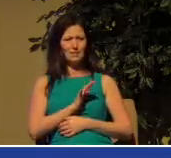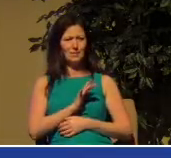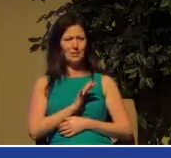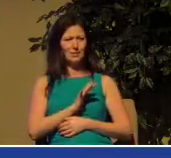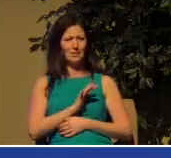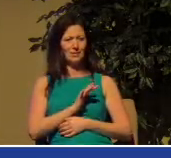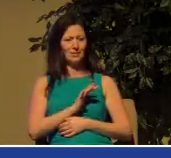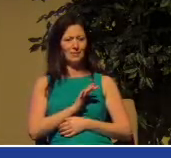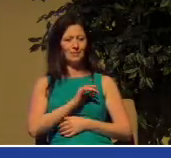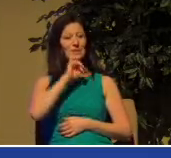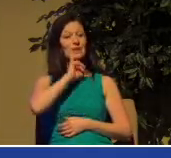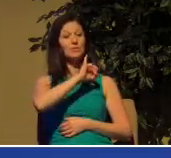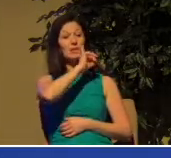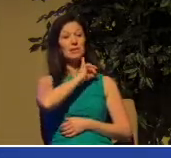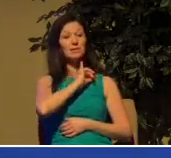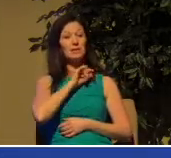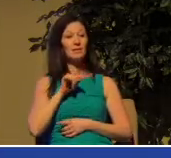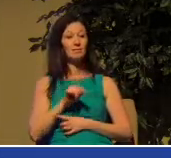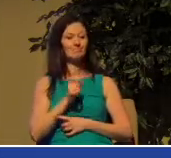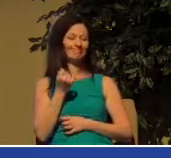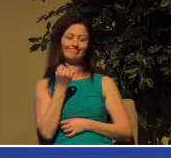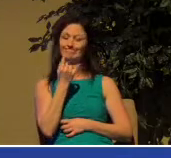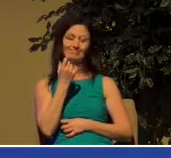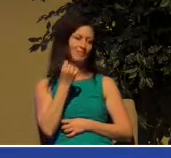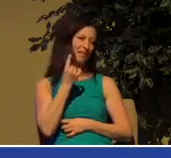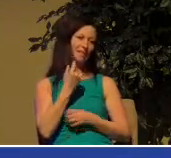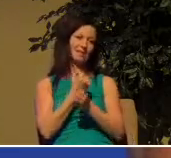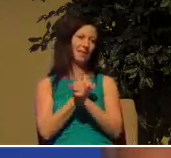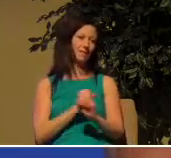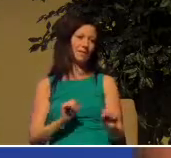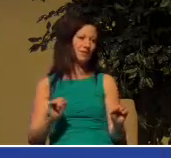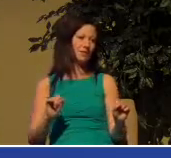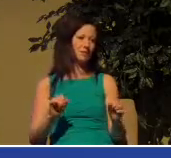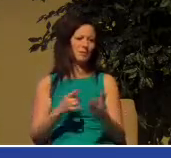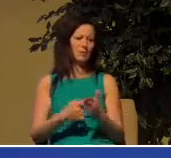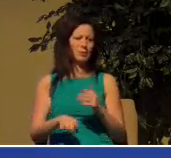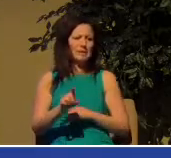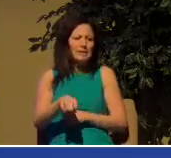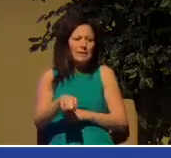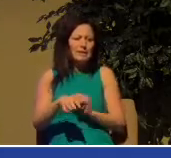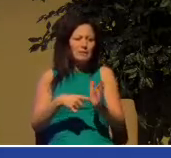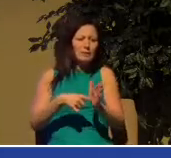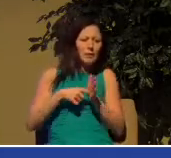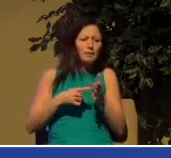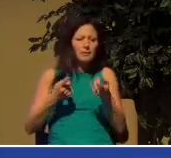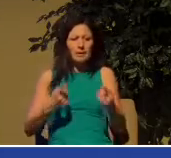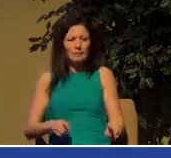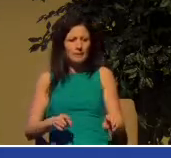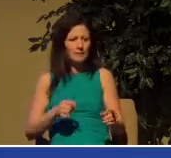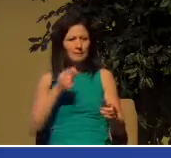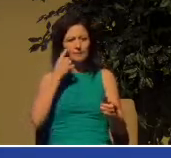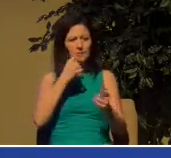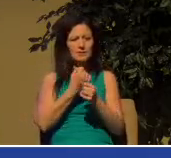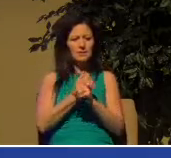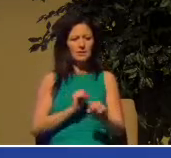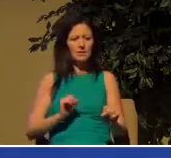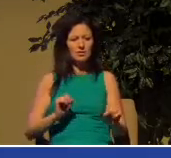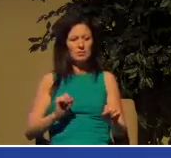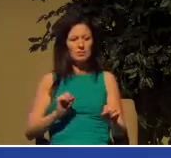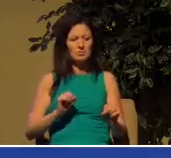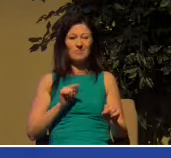about salvation. They were wrong about what needed to happen for salvation to happen. And they